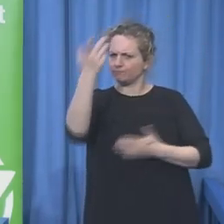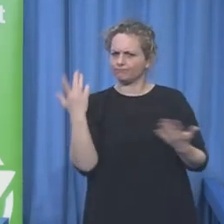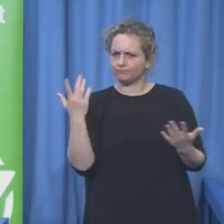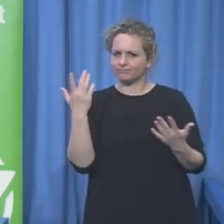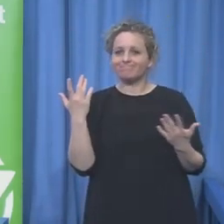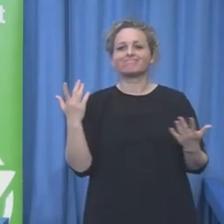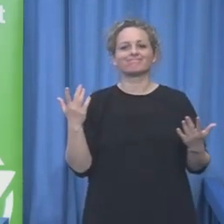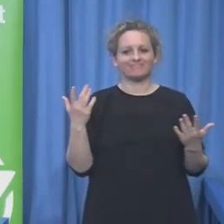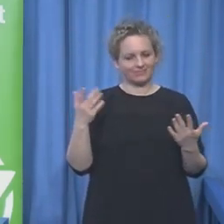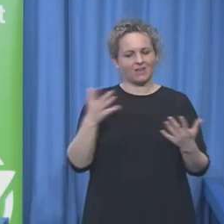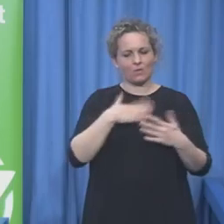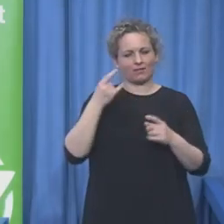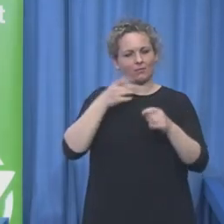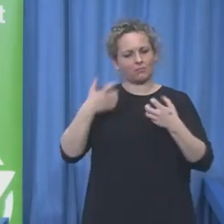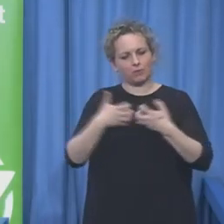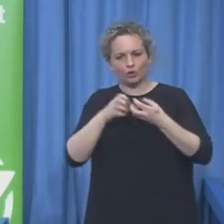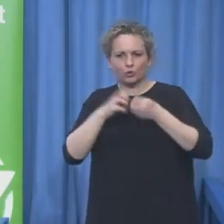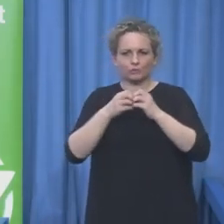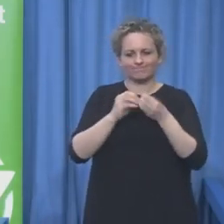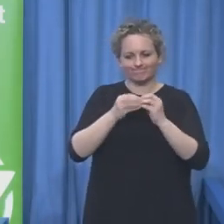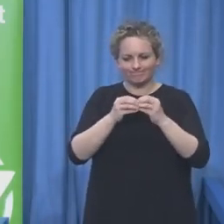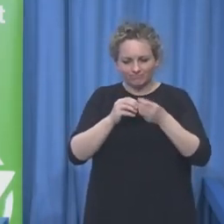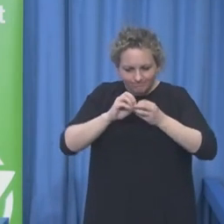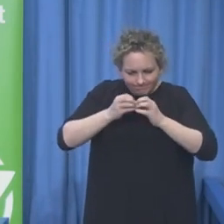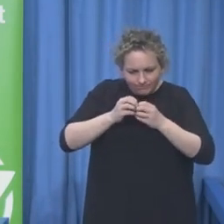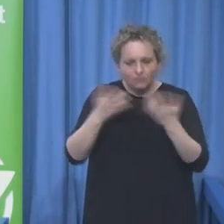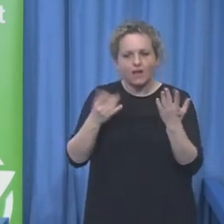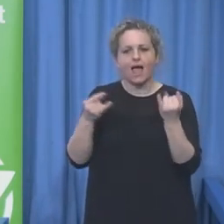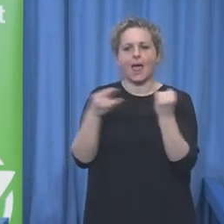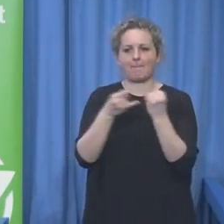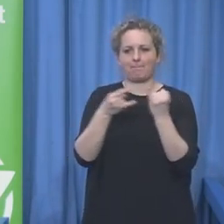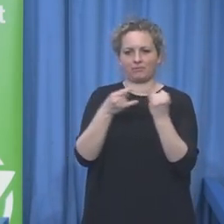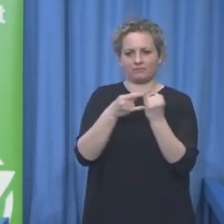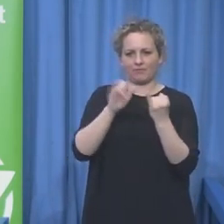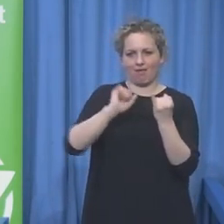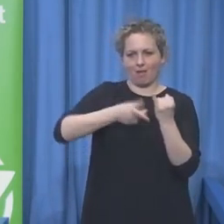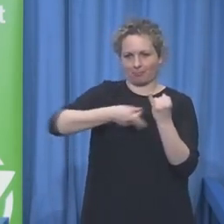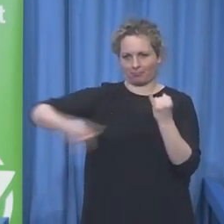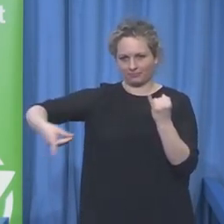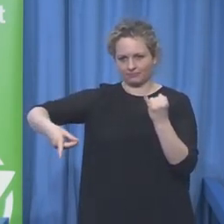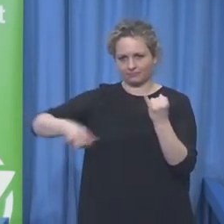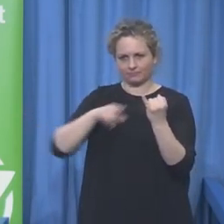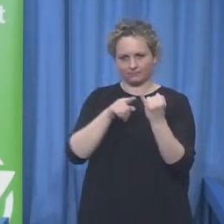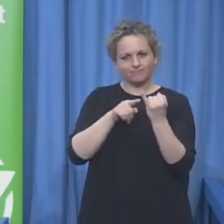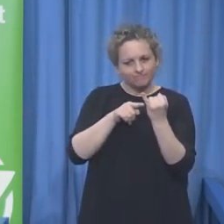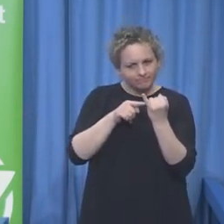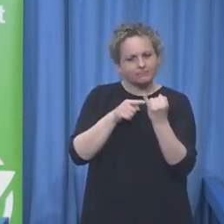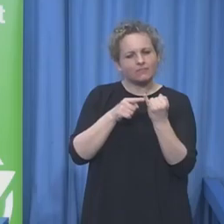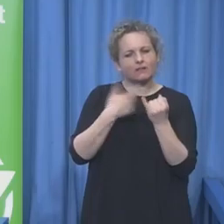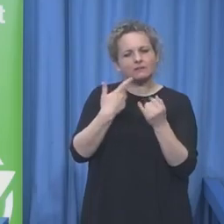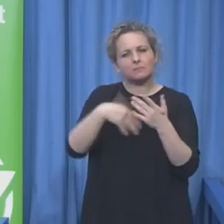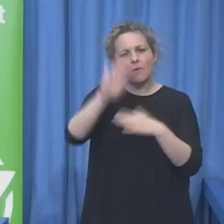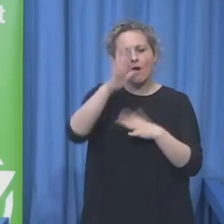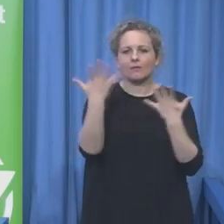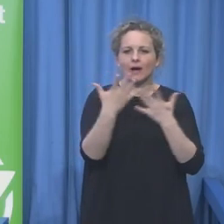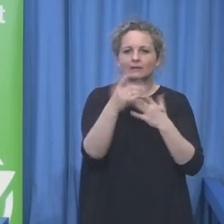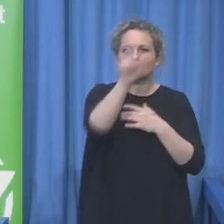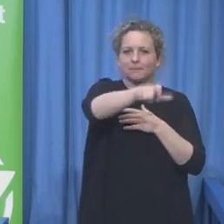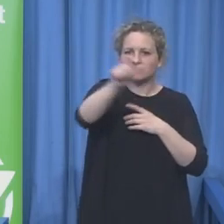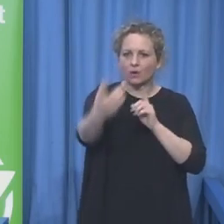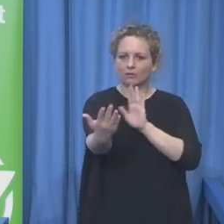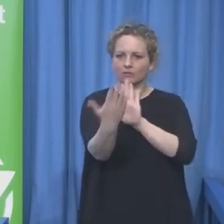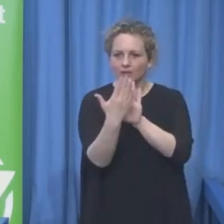plans. The second one is working with other disabilities as well, as we started already working with the welfare and the social affair